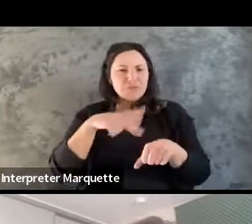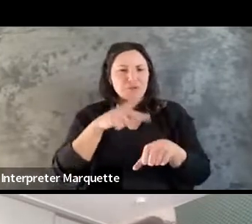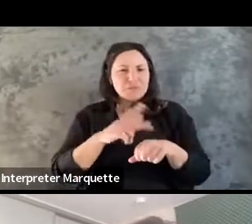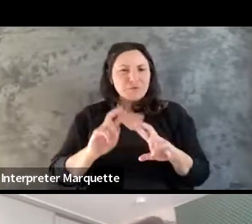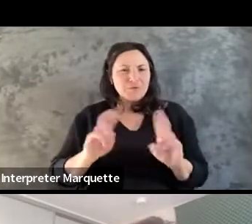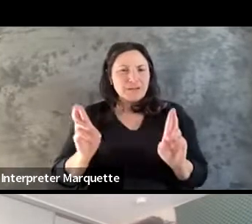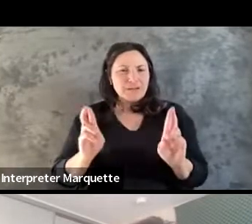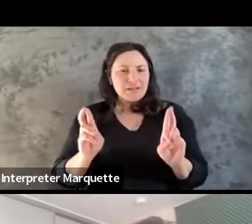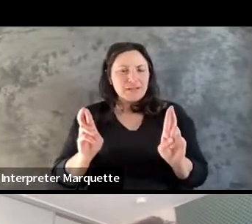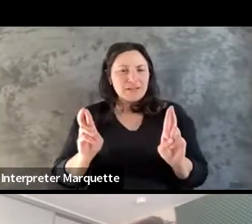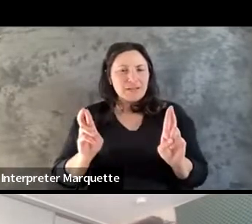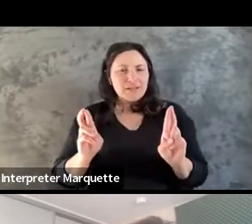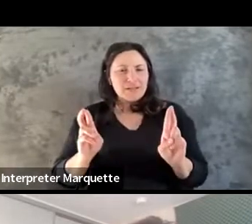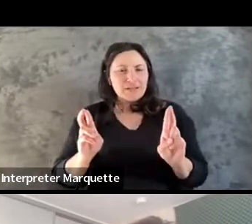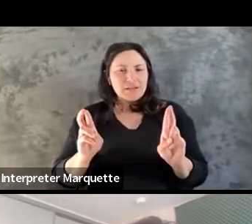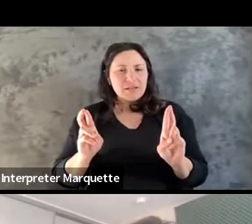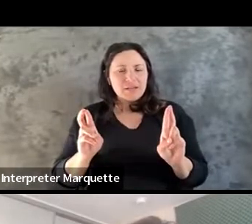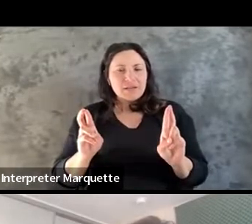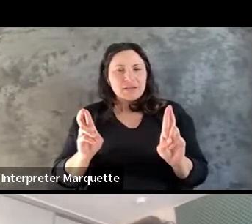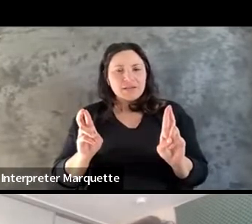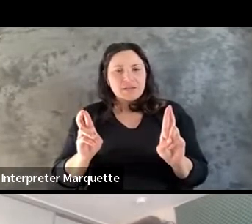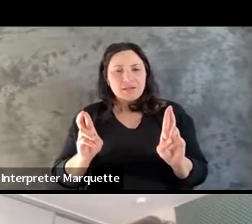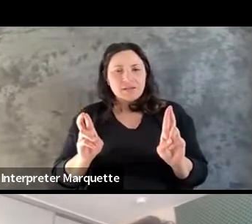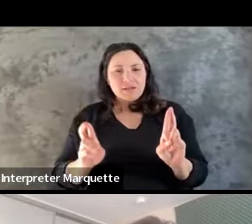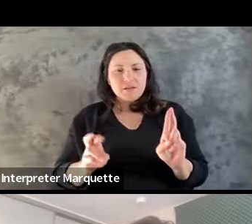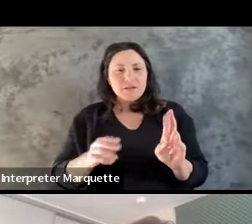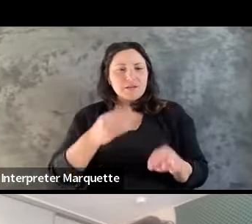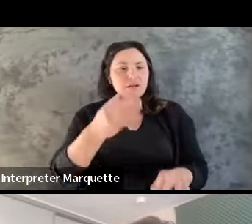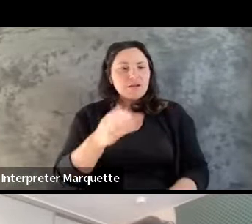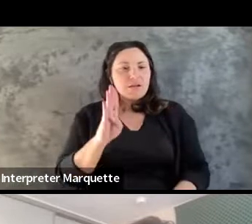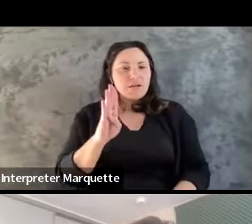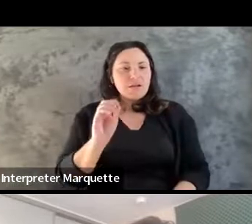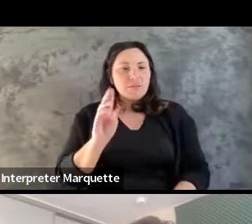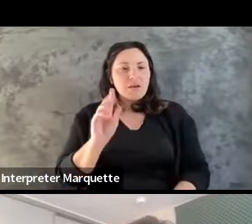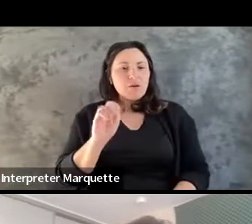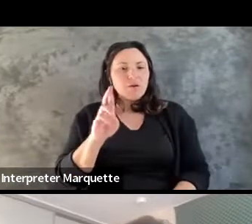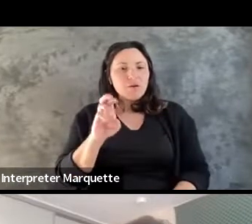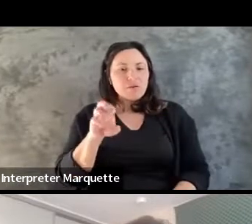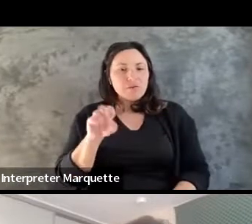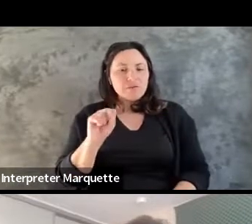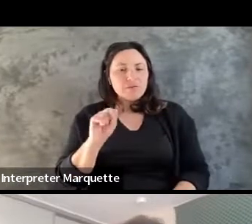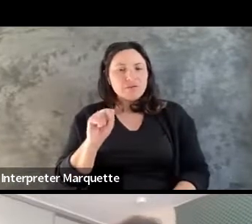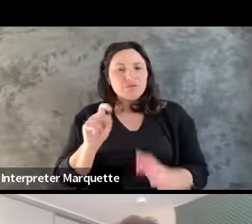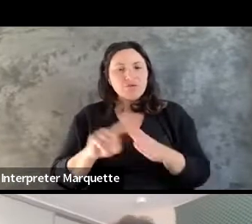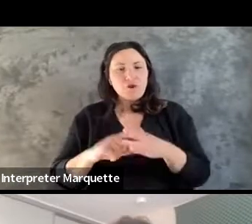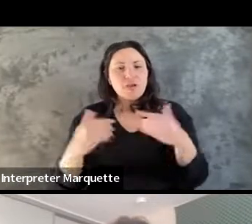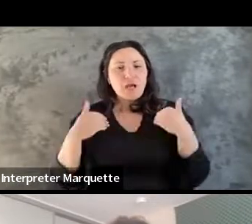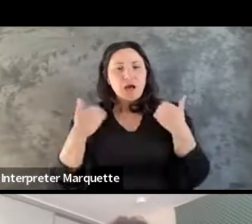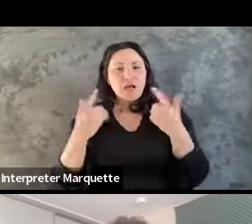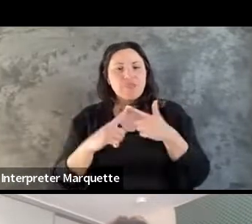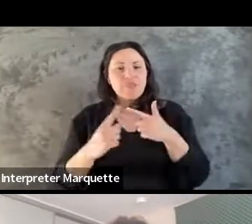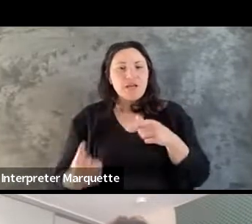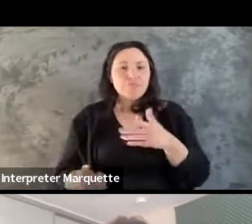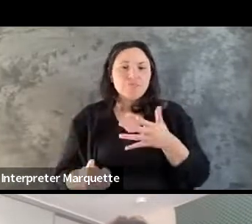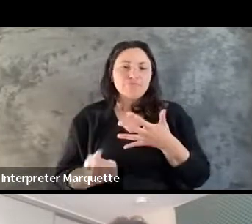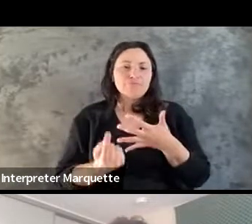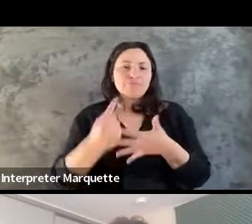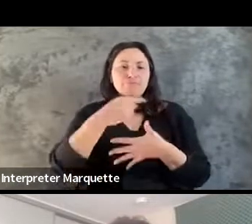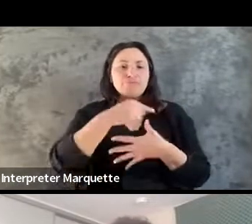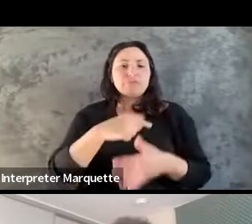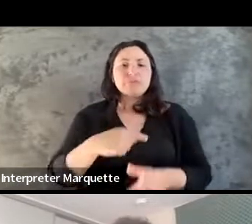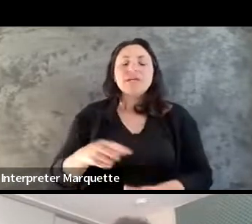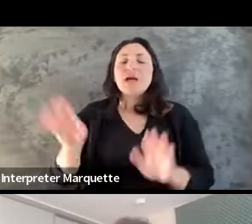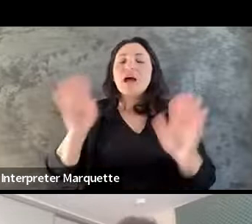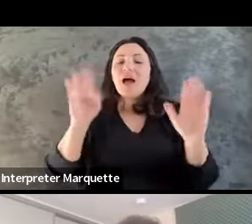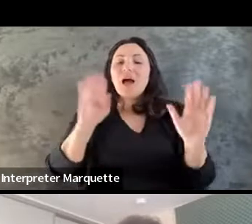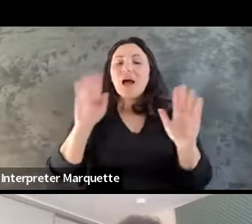going first. Principal Bowders, did you want to start so we can go up through the grades? Sure. Hi, welcome everybody.